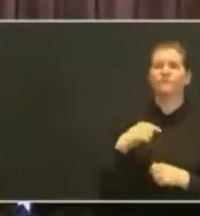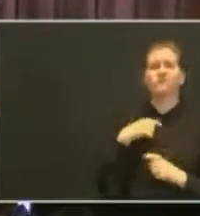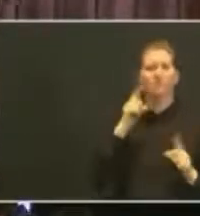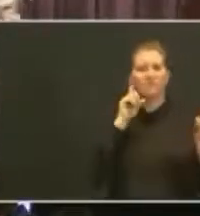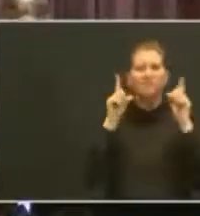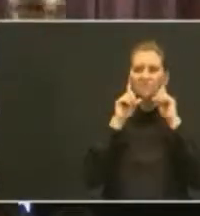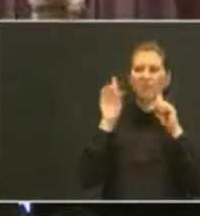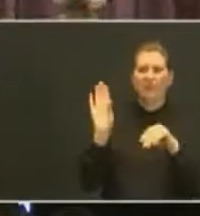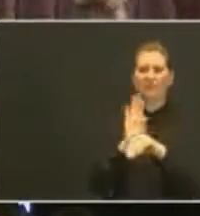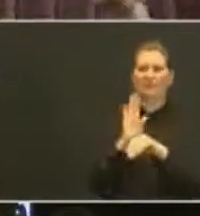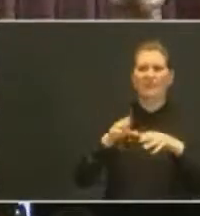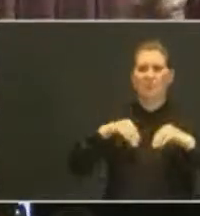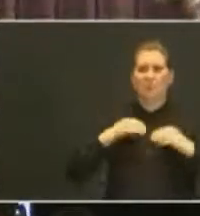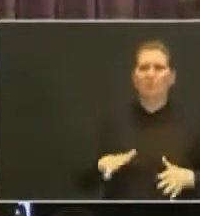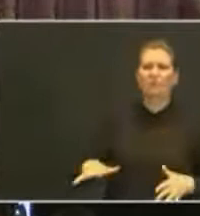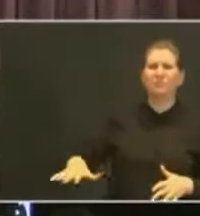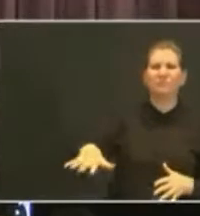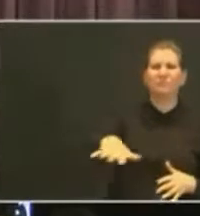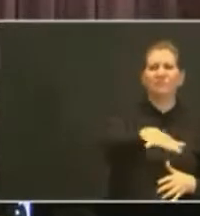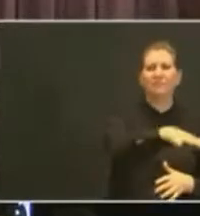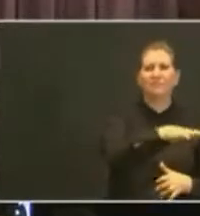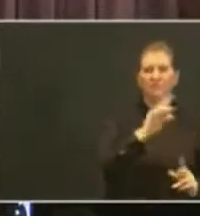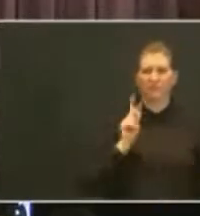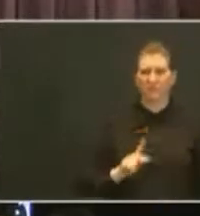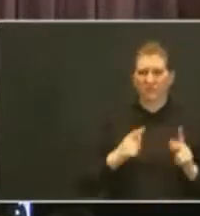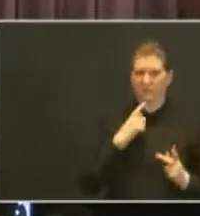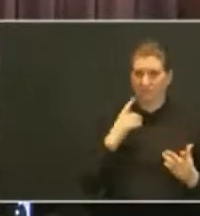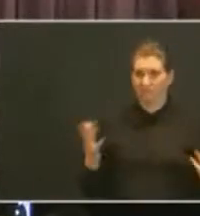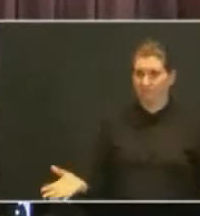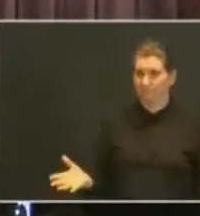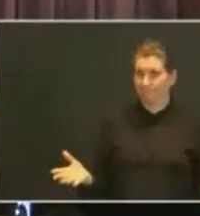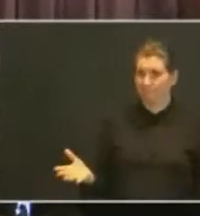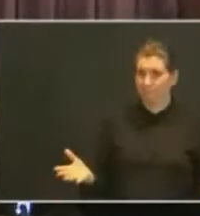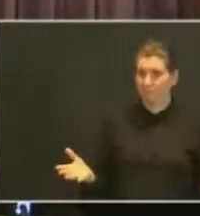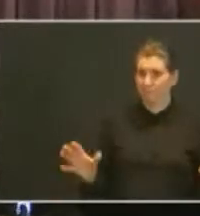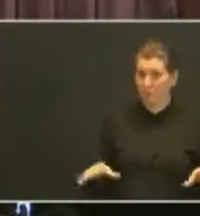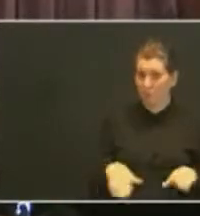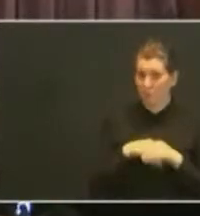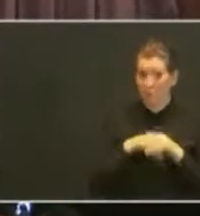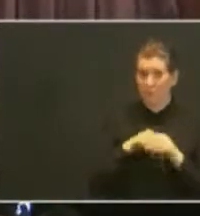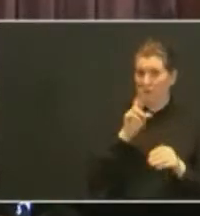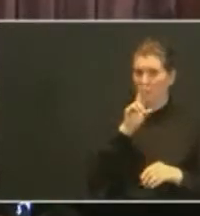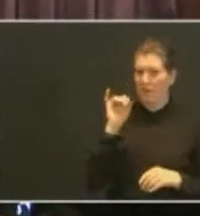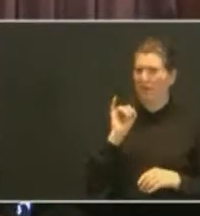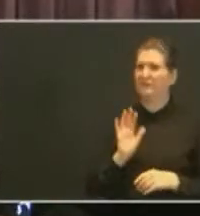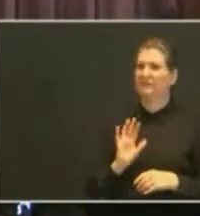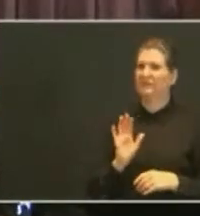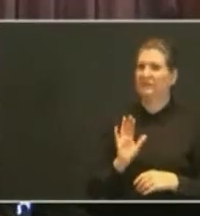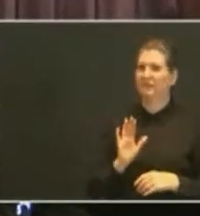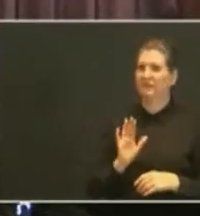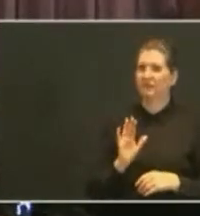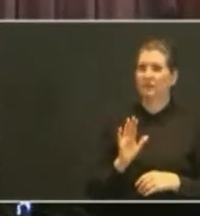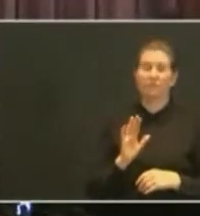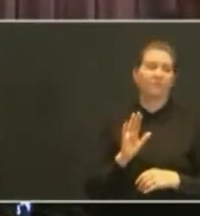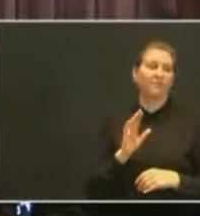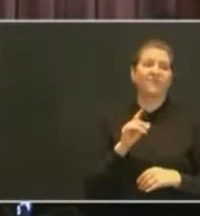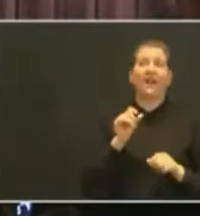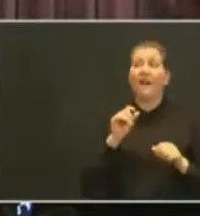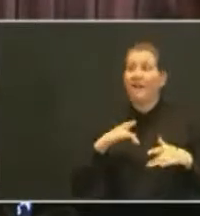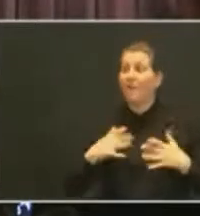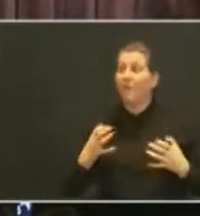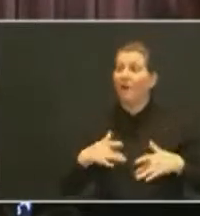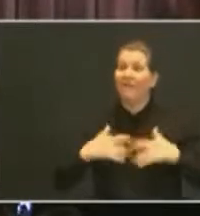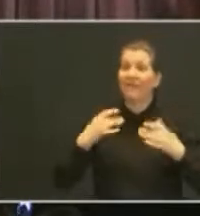Owners and brides who are saying, I'm not going to have my wedding here in Rhode Island. I'm not going to host an event here in Rhode Island. I'm going to move